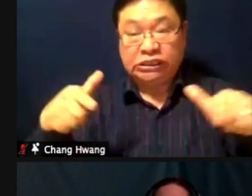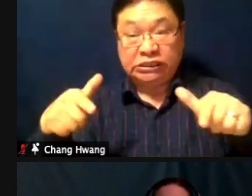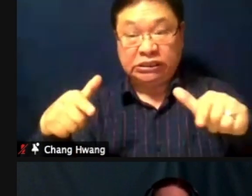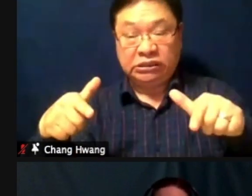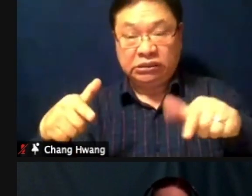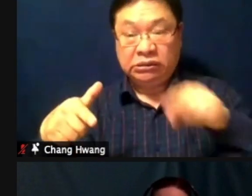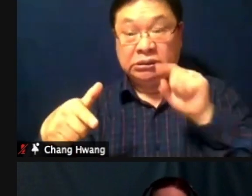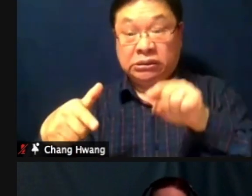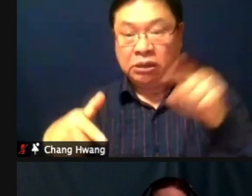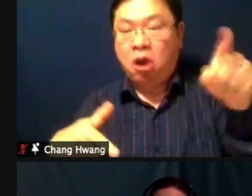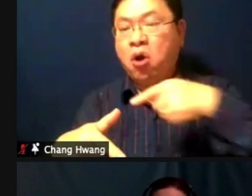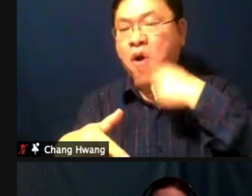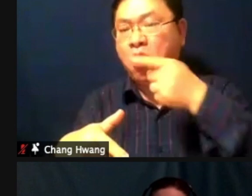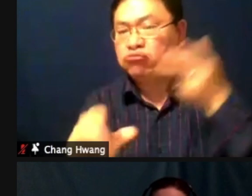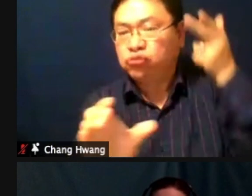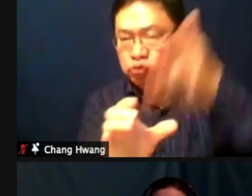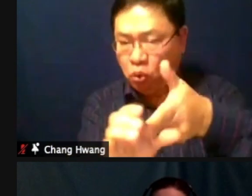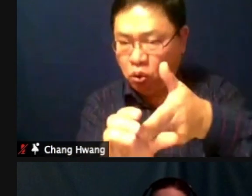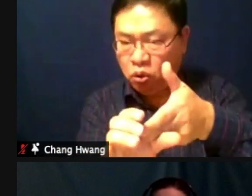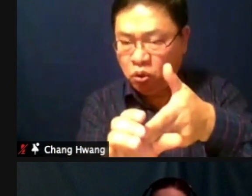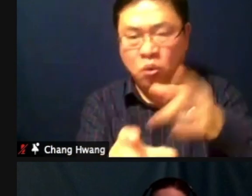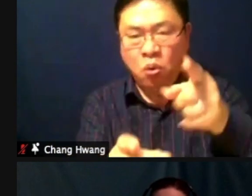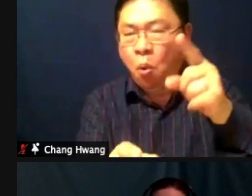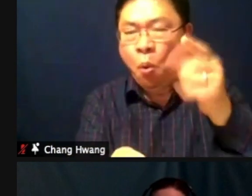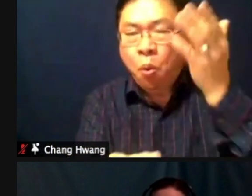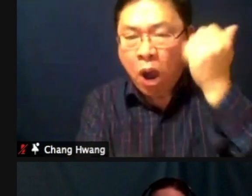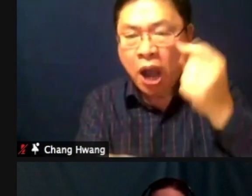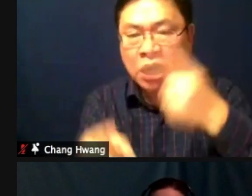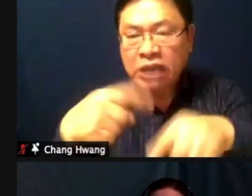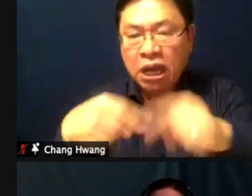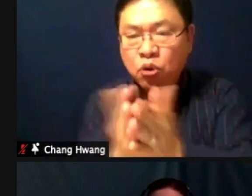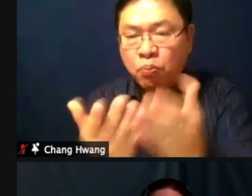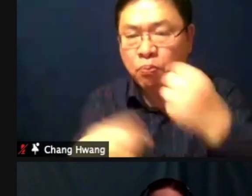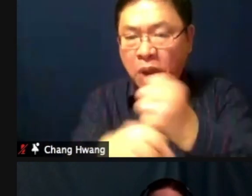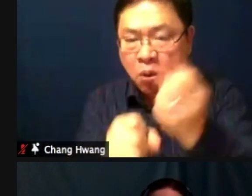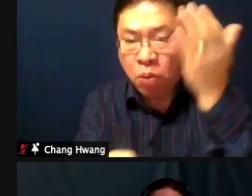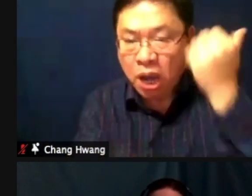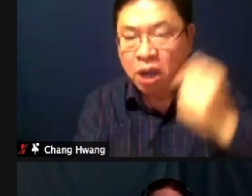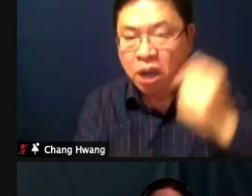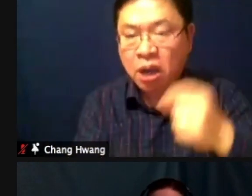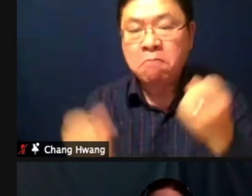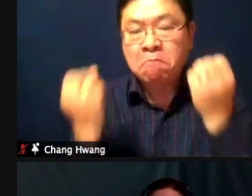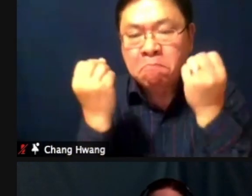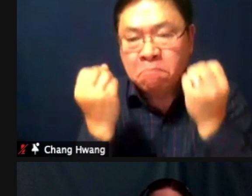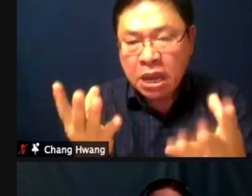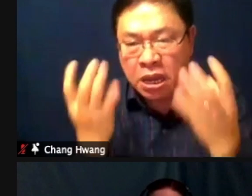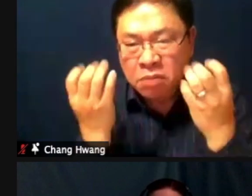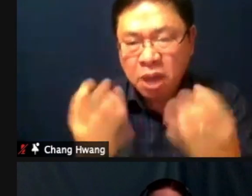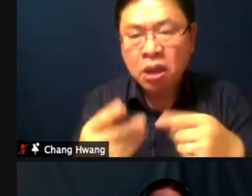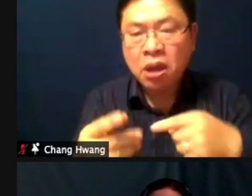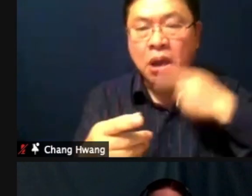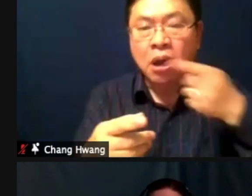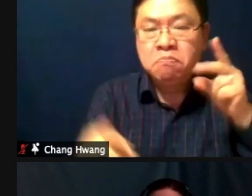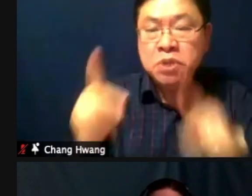The name of the booklet is Our Sign Language. So hearing people were involved in the creation of this booklet, and you might wonder